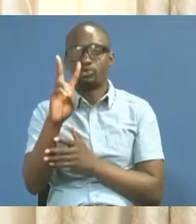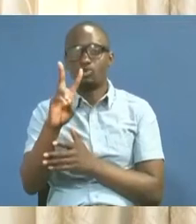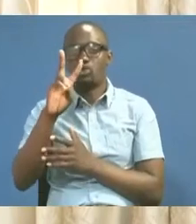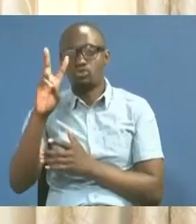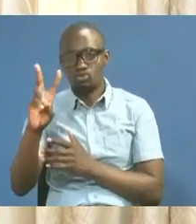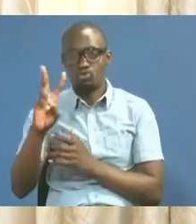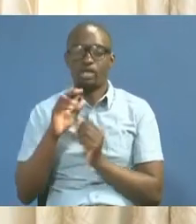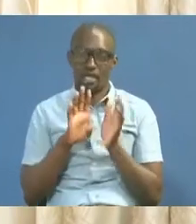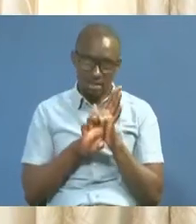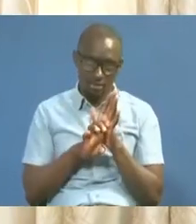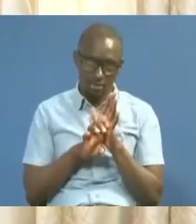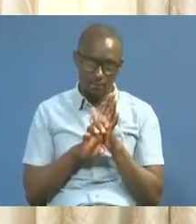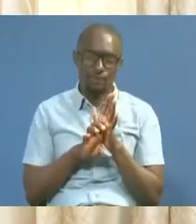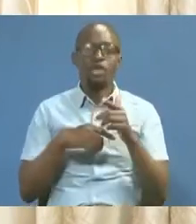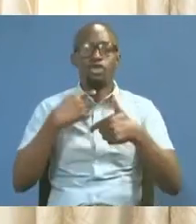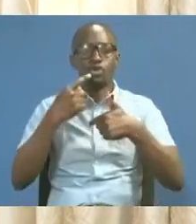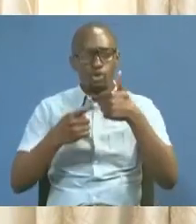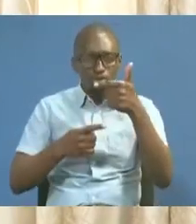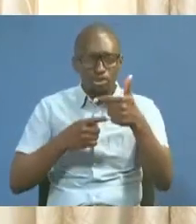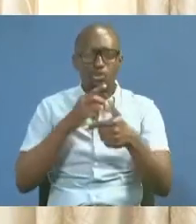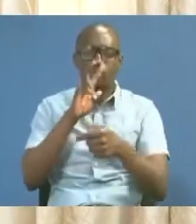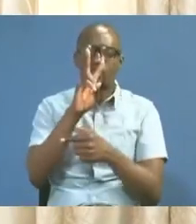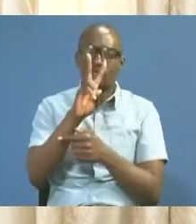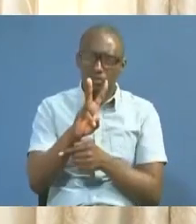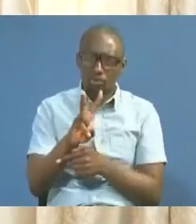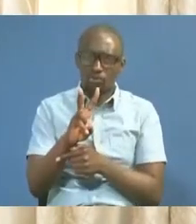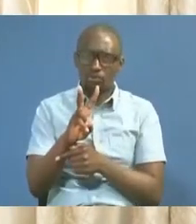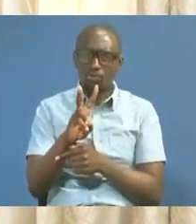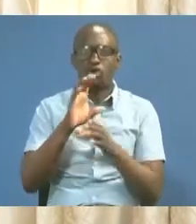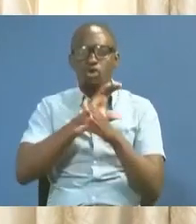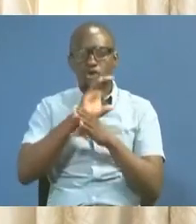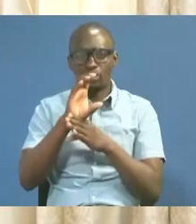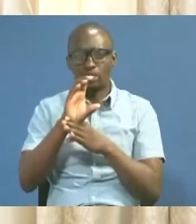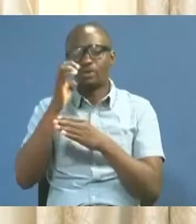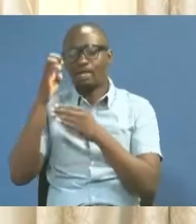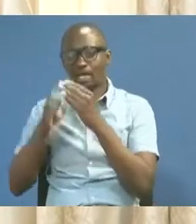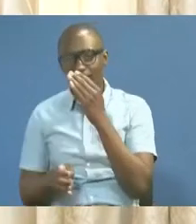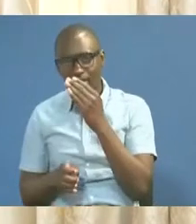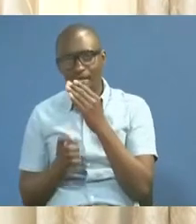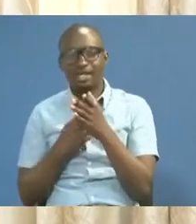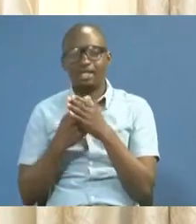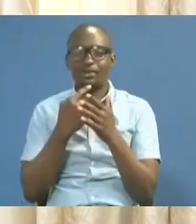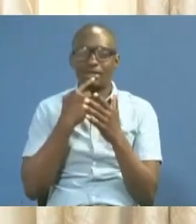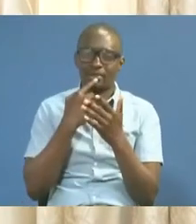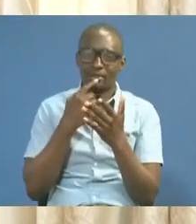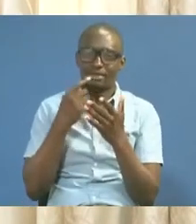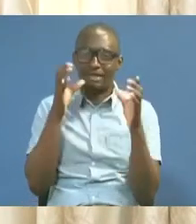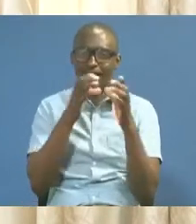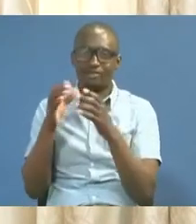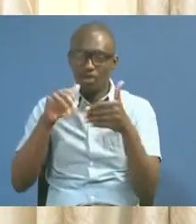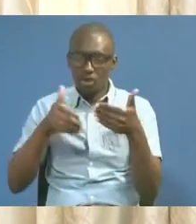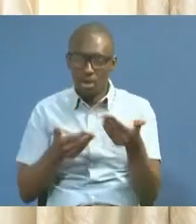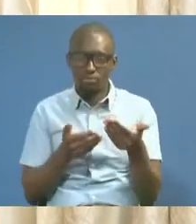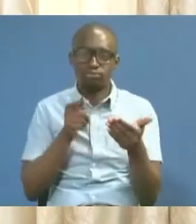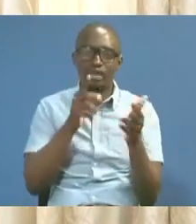3-3-2-2, you go on with those two courses up to the end, will classify you as a regular student because you'll continue with